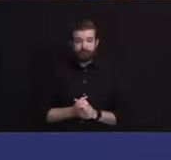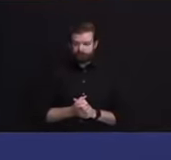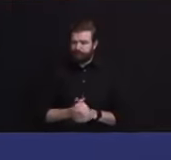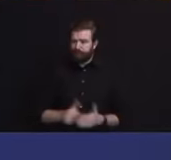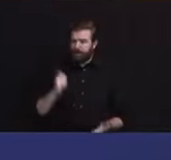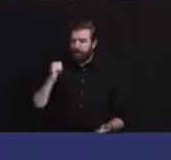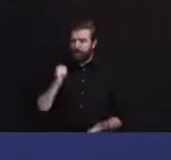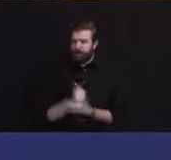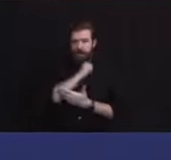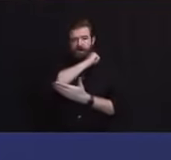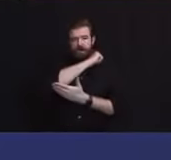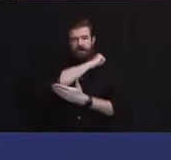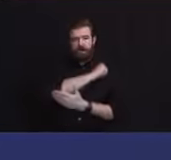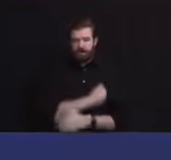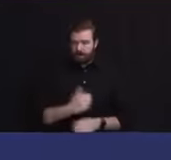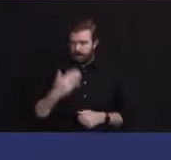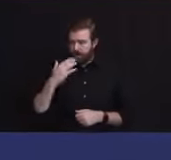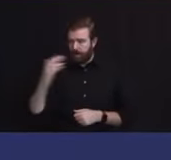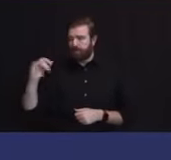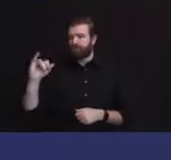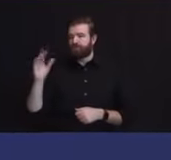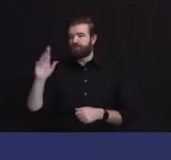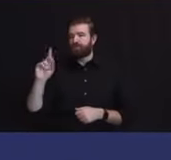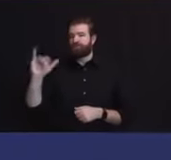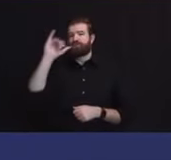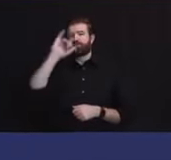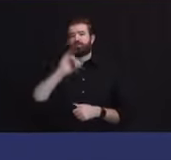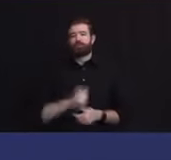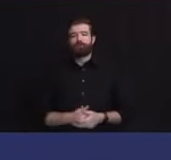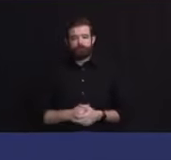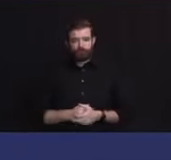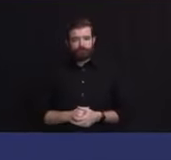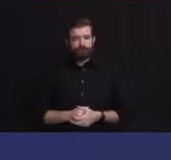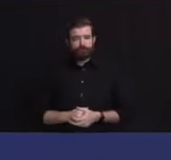Judy, for today and for everything.